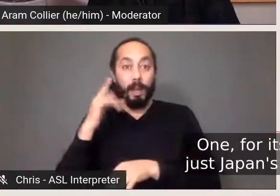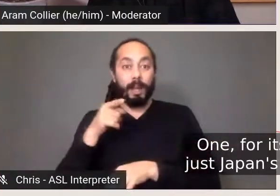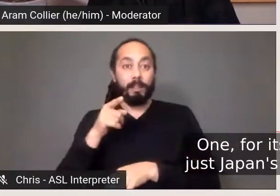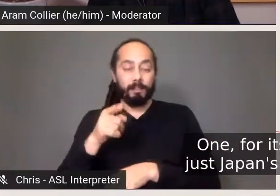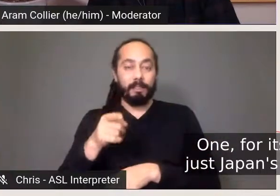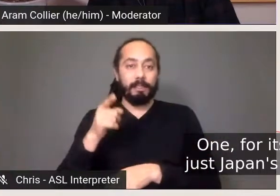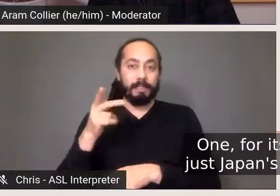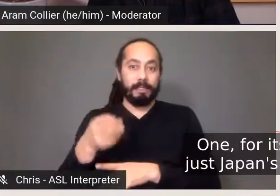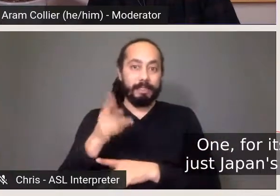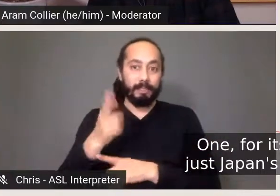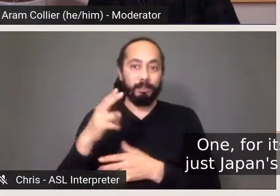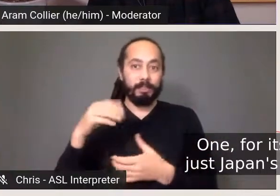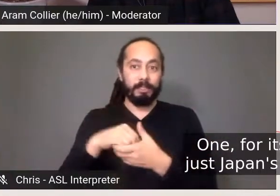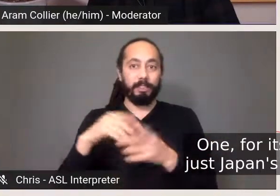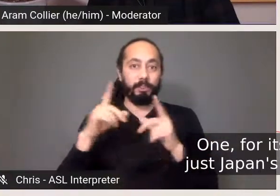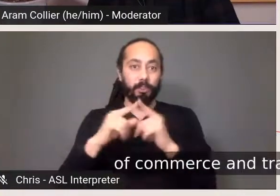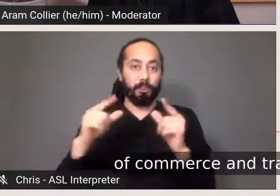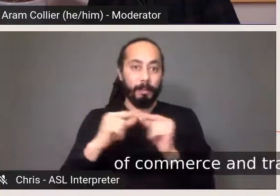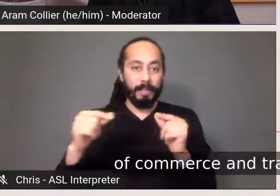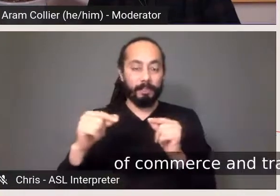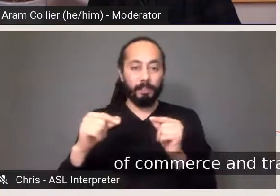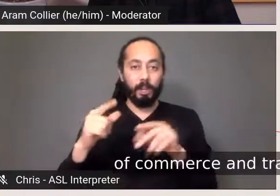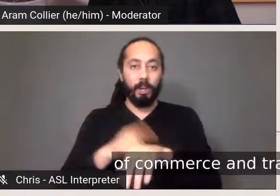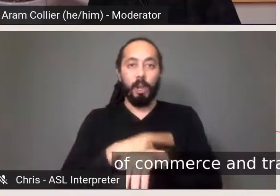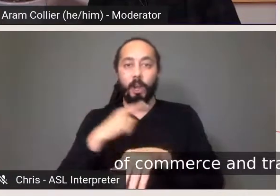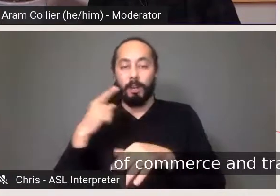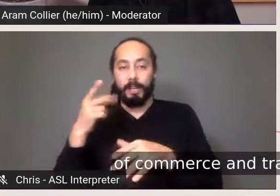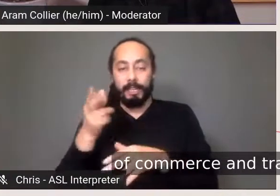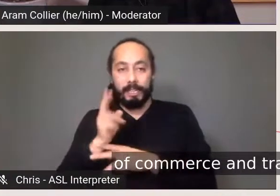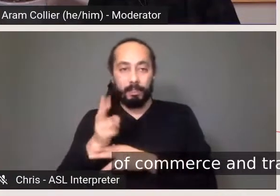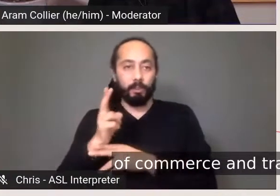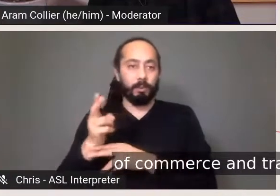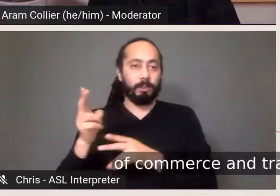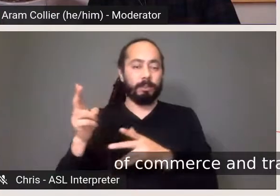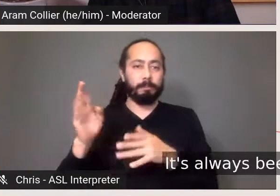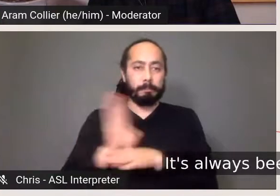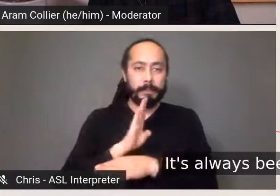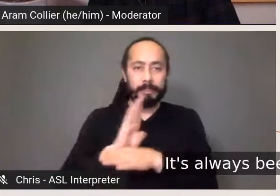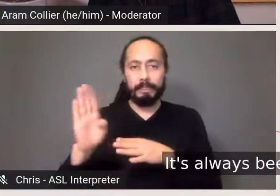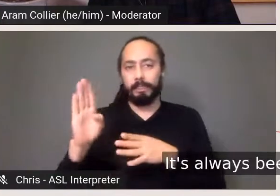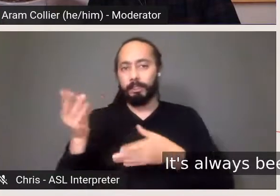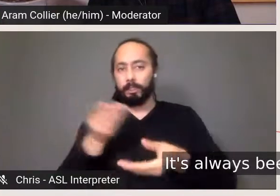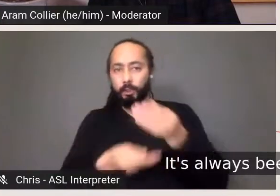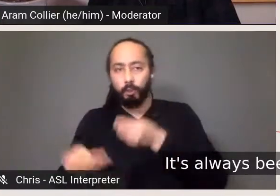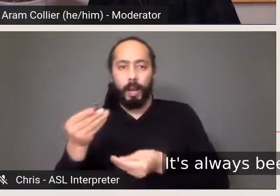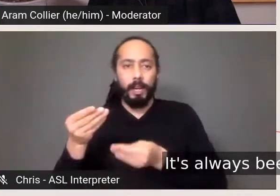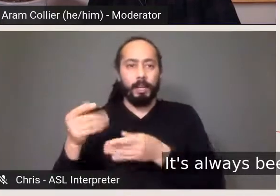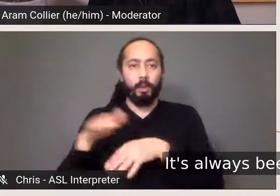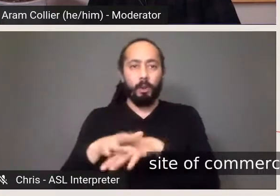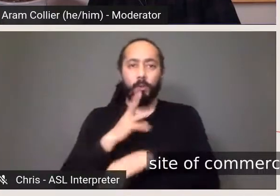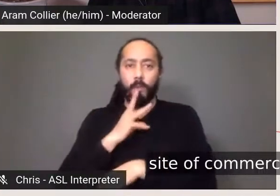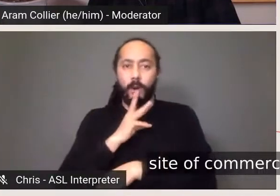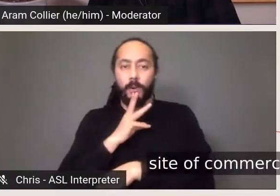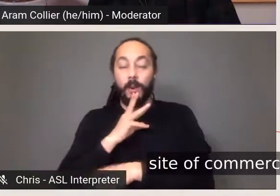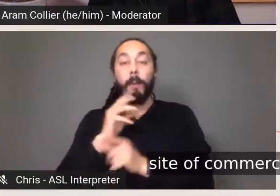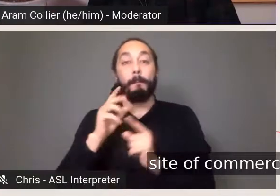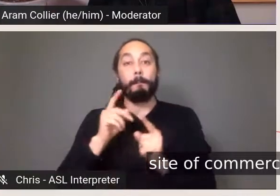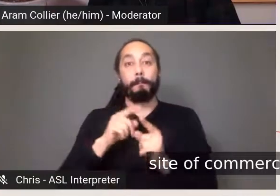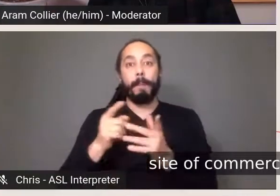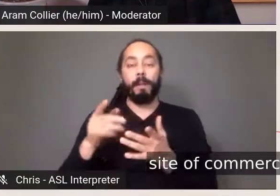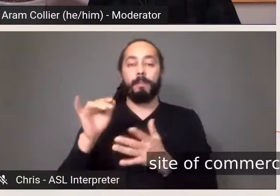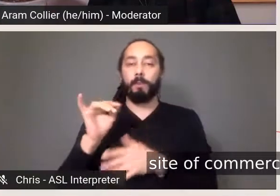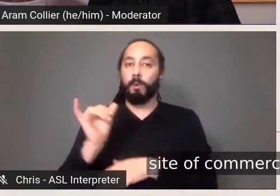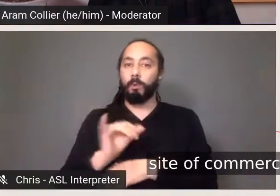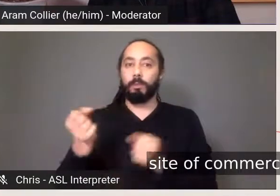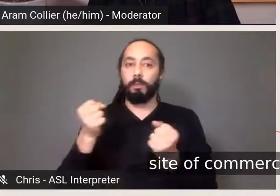in just Japan's long history of commerce and trade in the inland sea. It's always been a significant site of